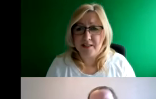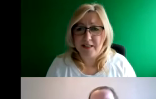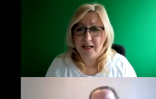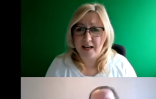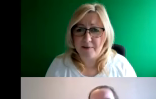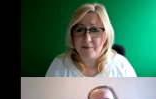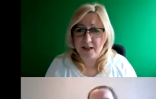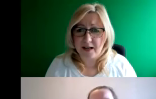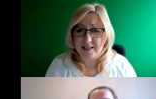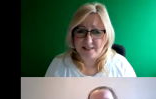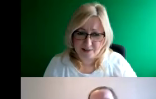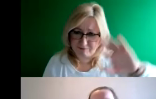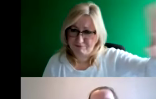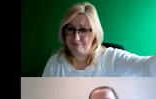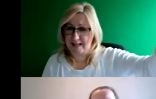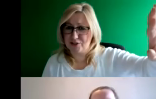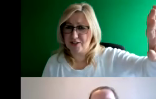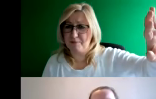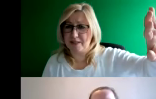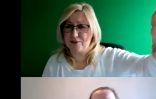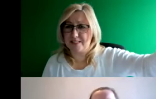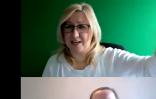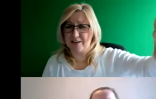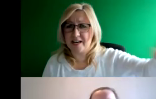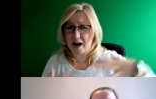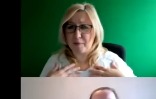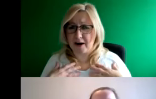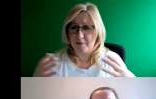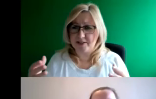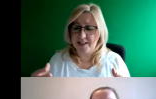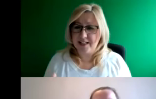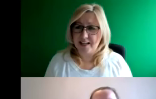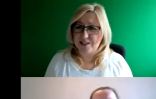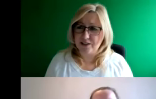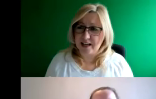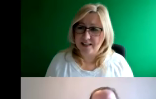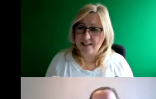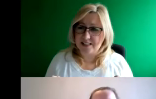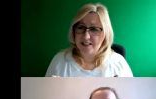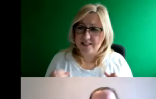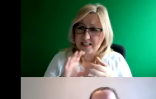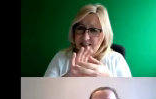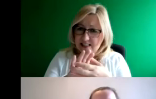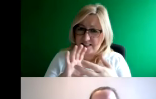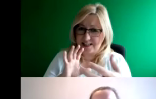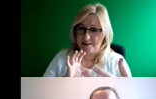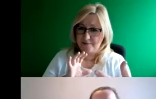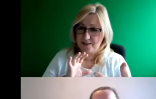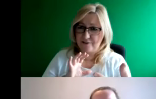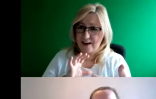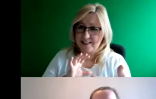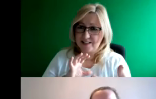people, and you know, that should not be used here in our parliament. And so you get this